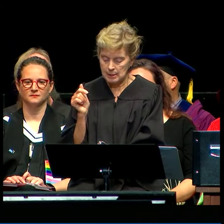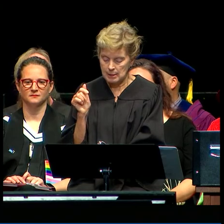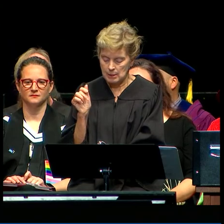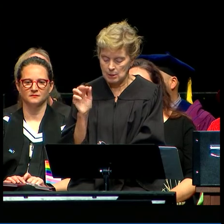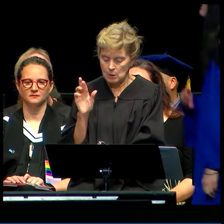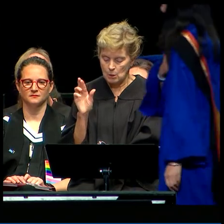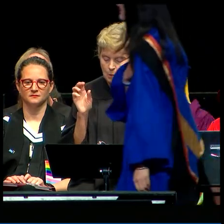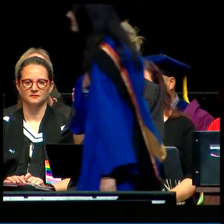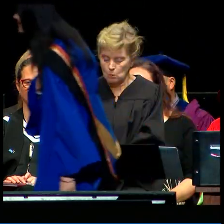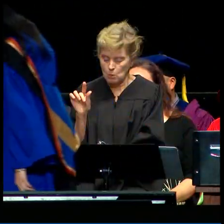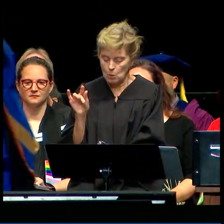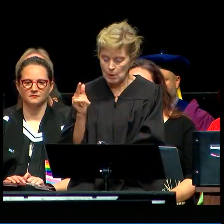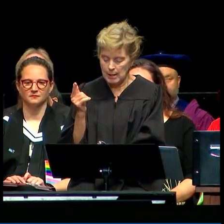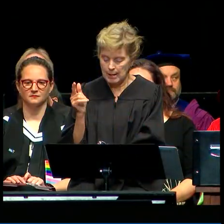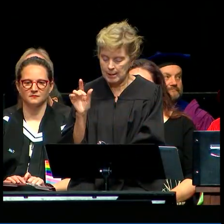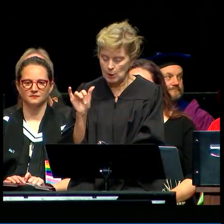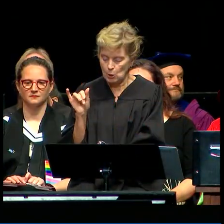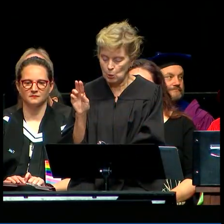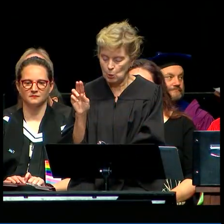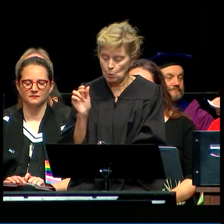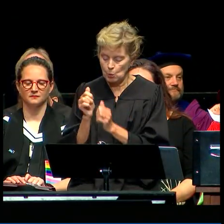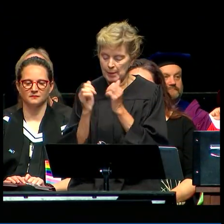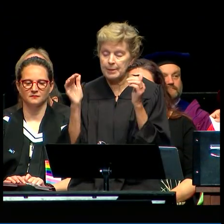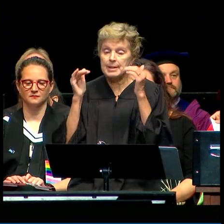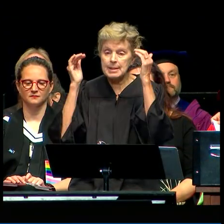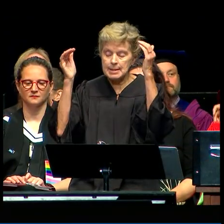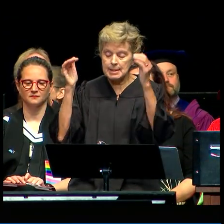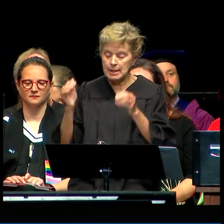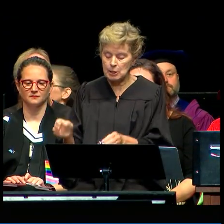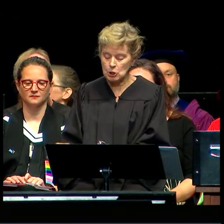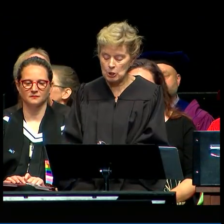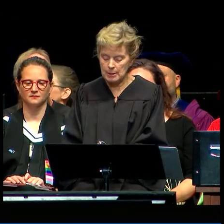Rolling Yu, with distinction.